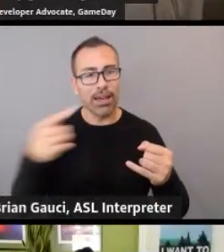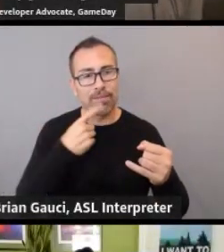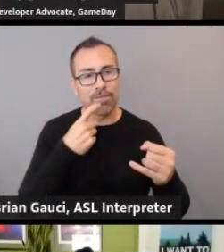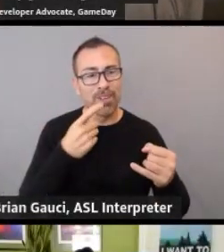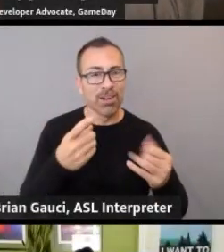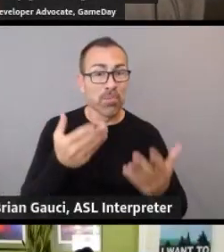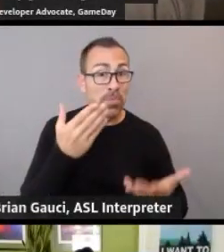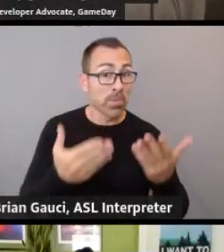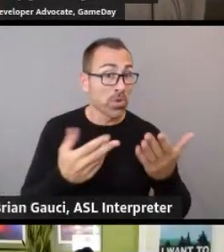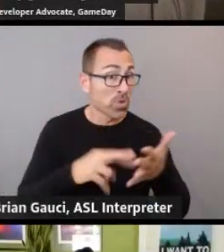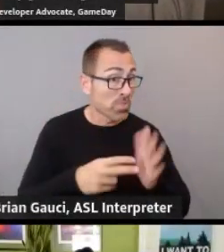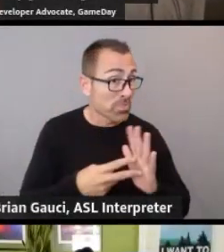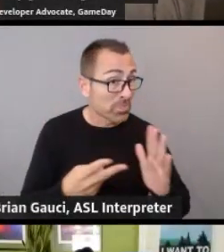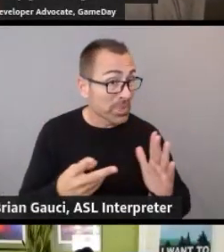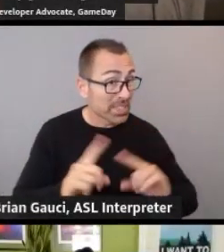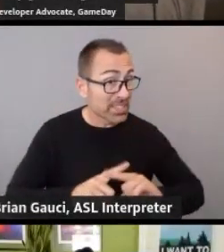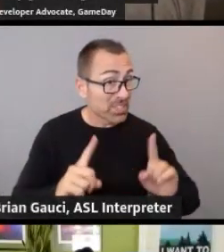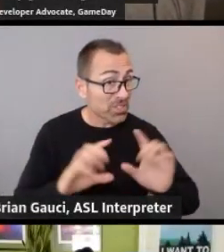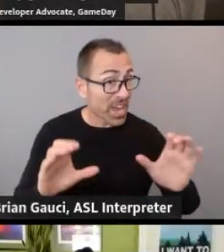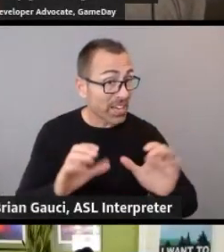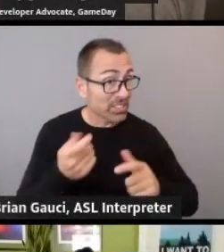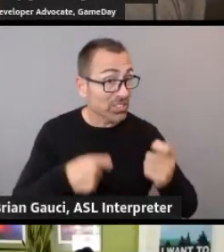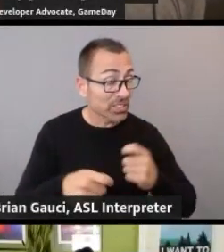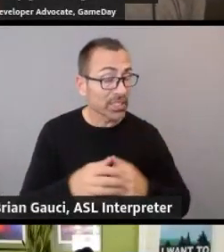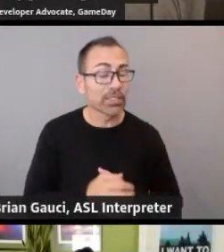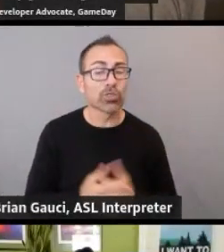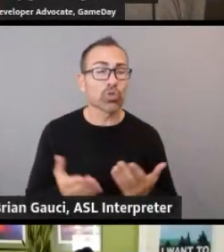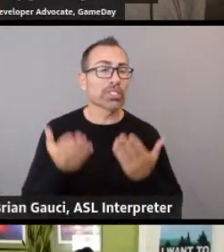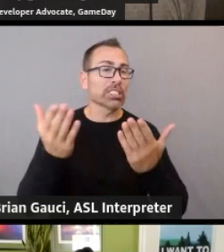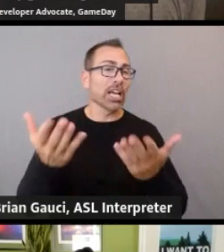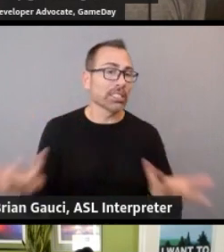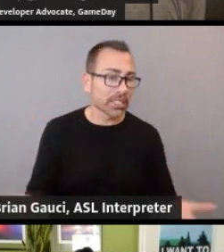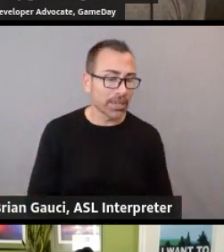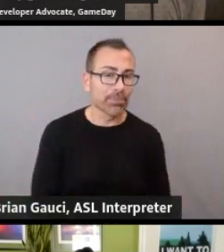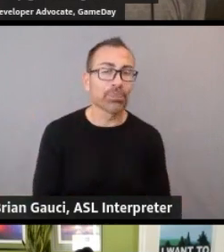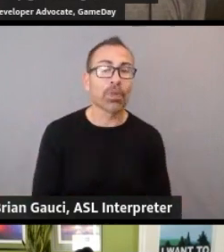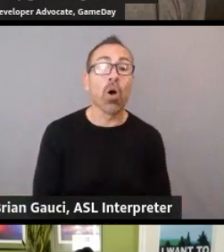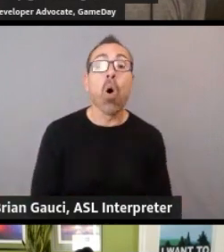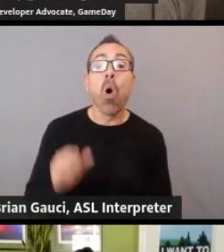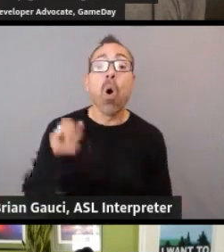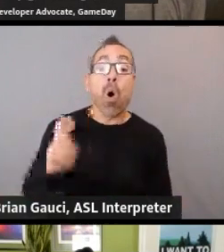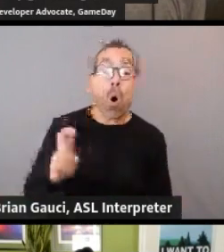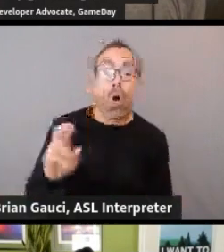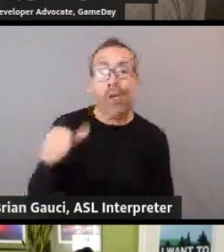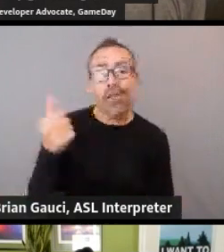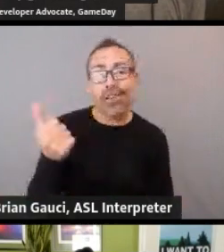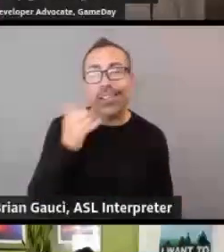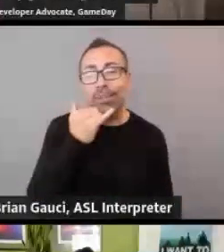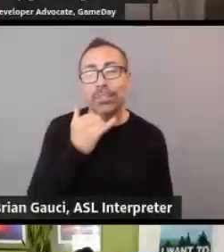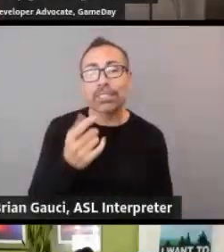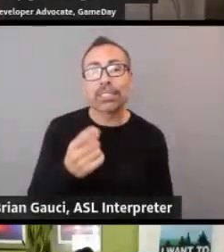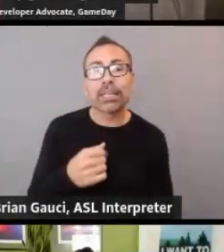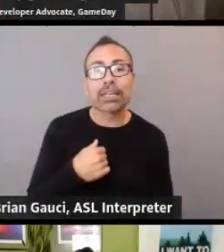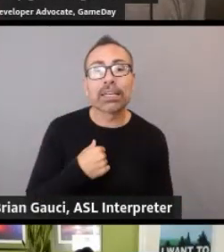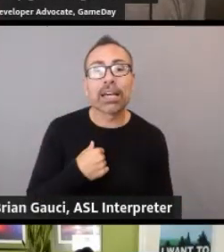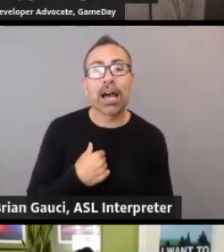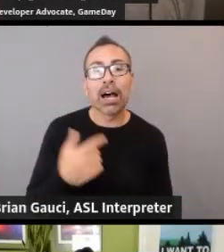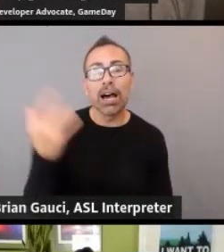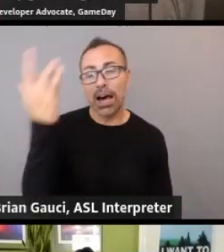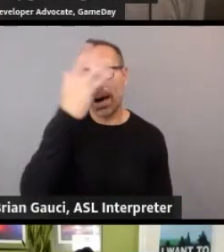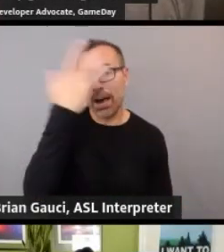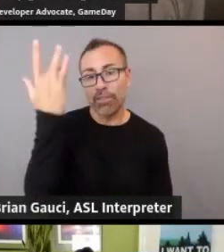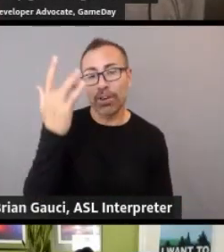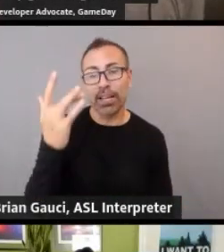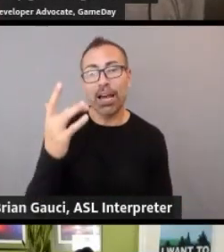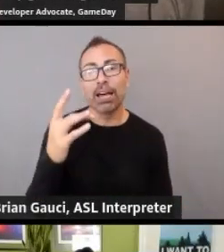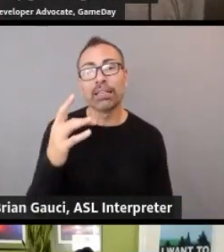different action instead. Or maybe I forgot that in was the right operation for checking membership